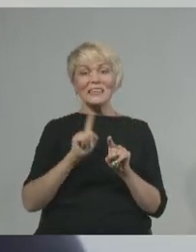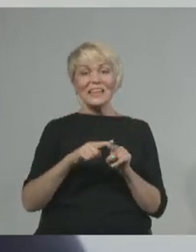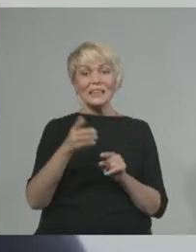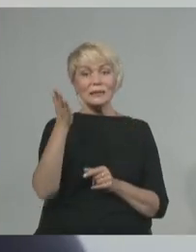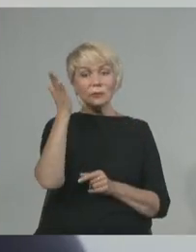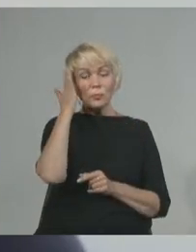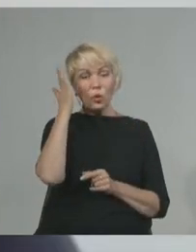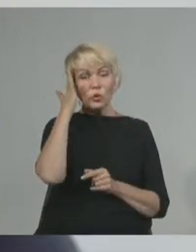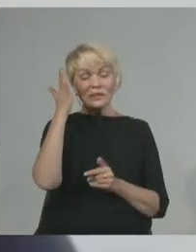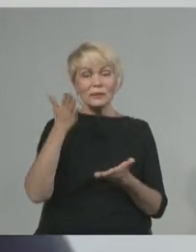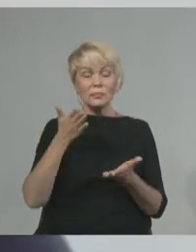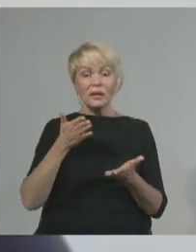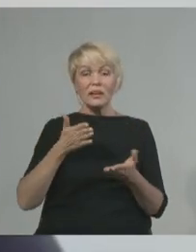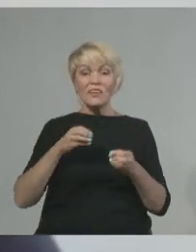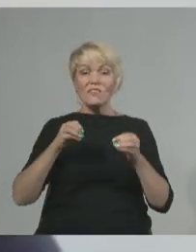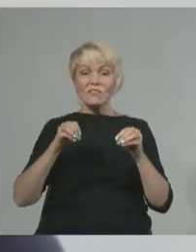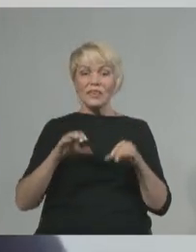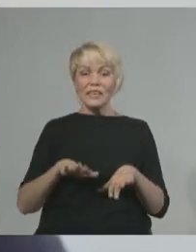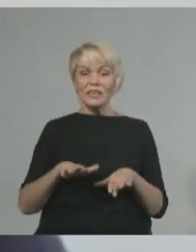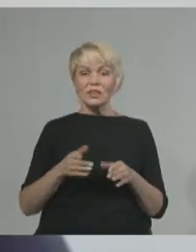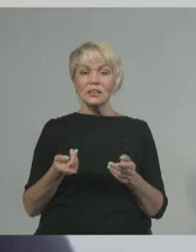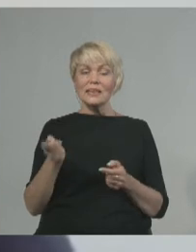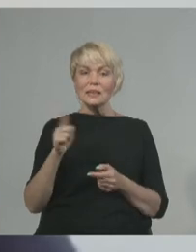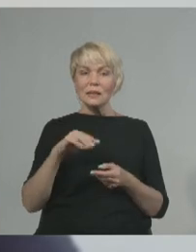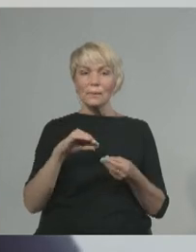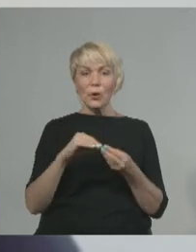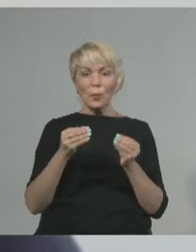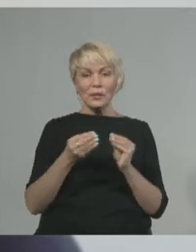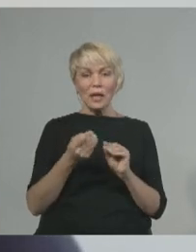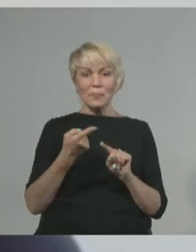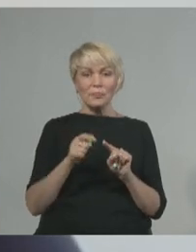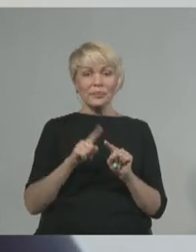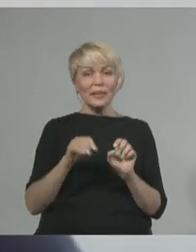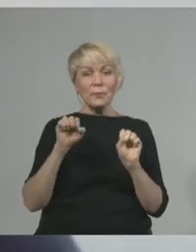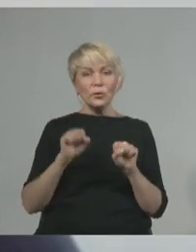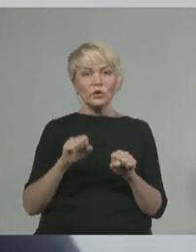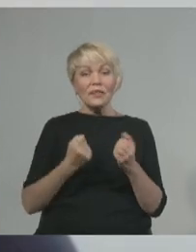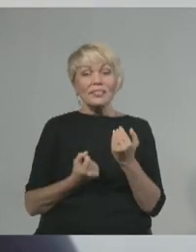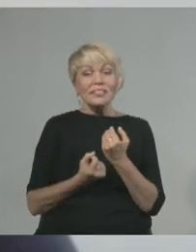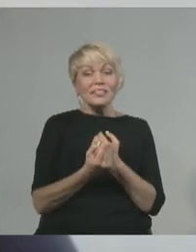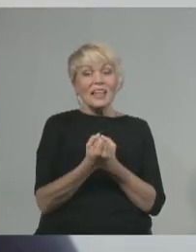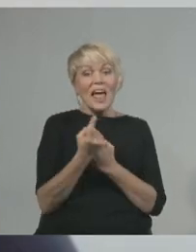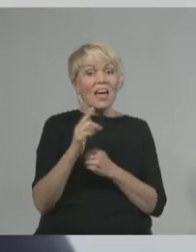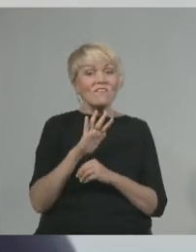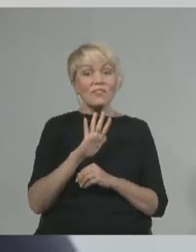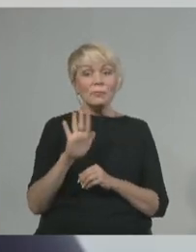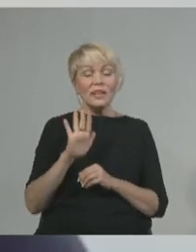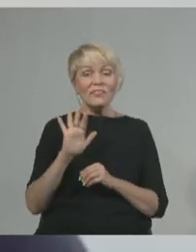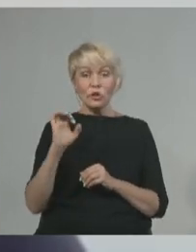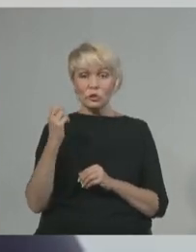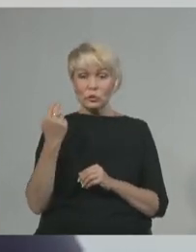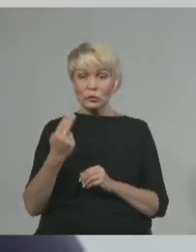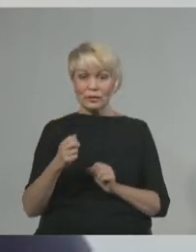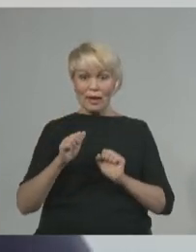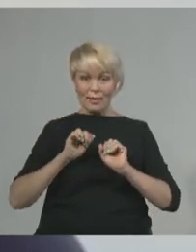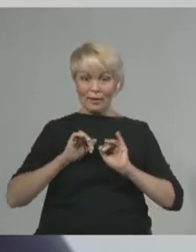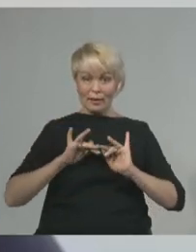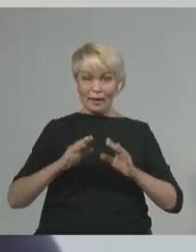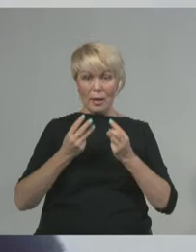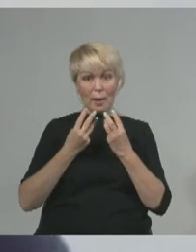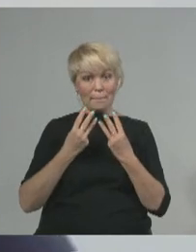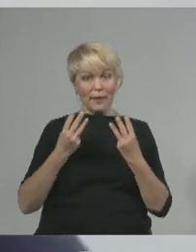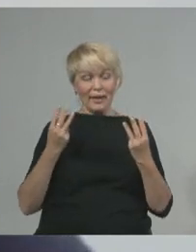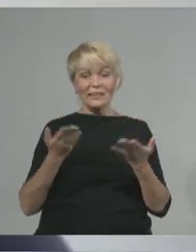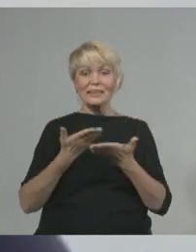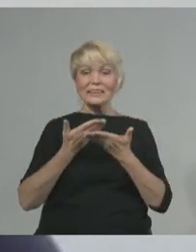that social media may not be generating but we have i mean there's nothing there's no such thing as an aim to stop using